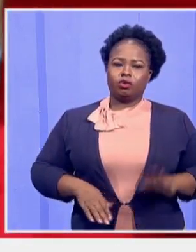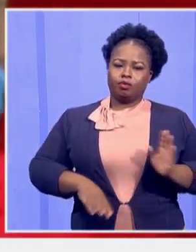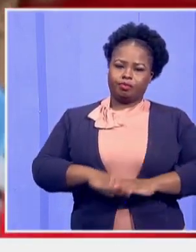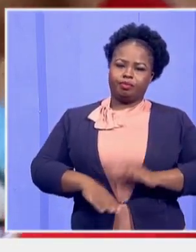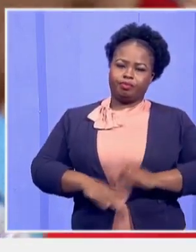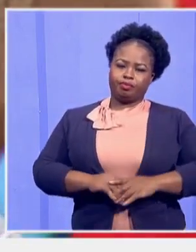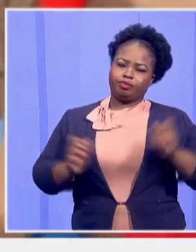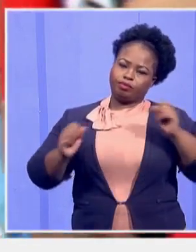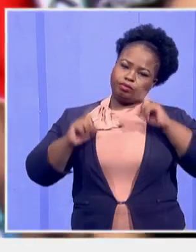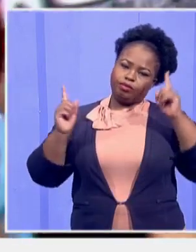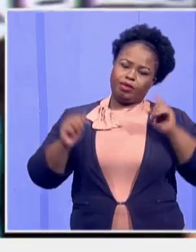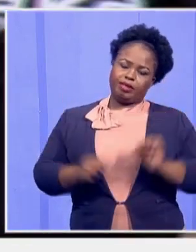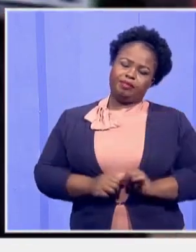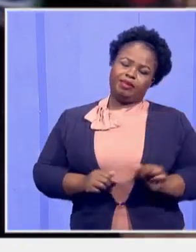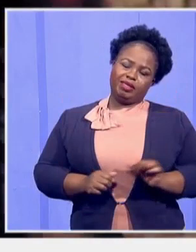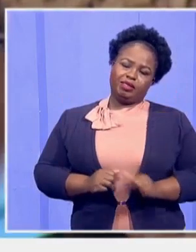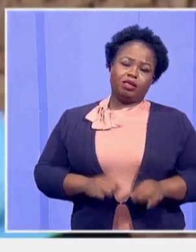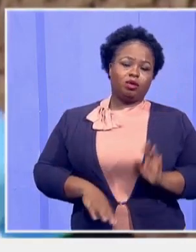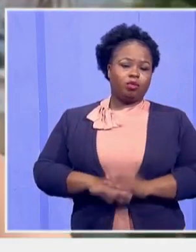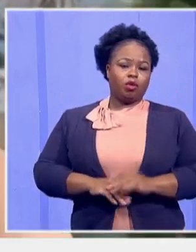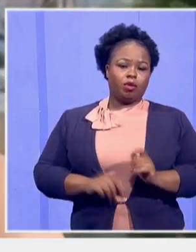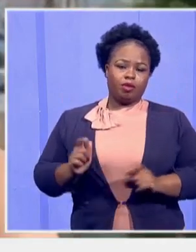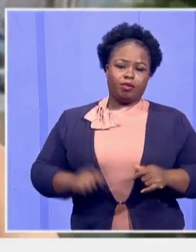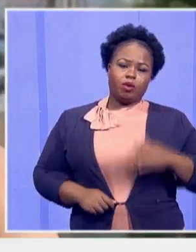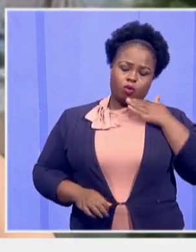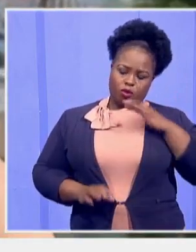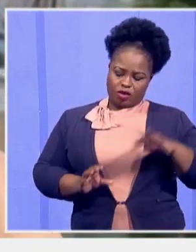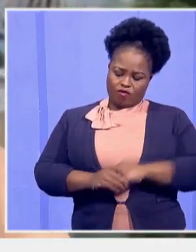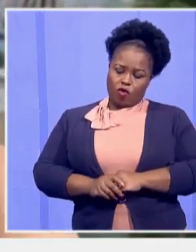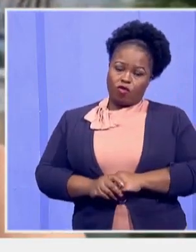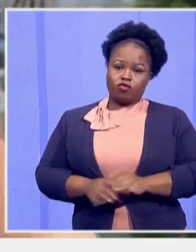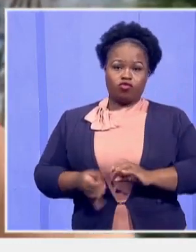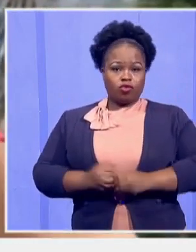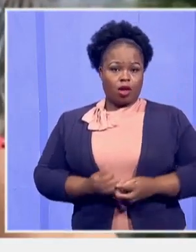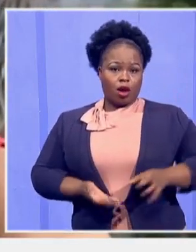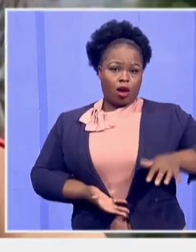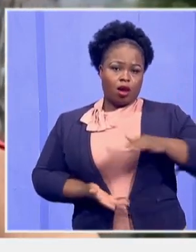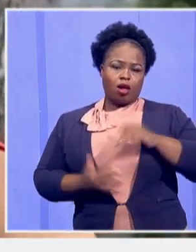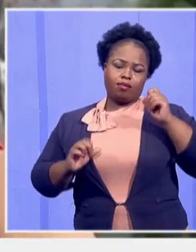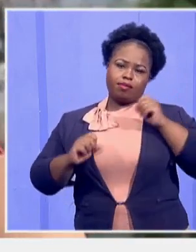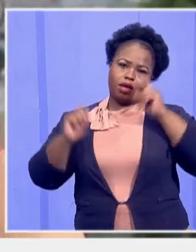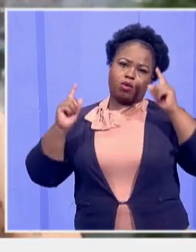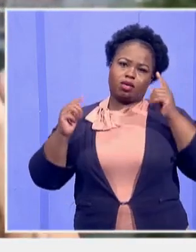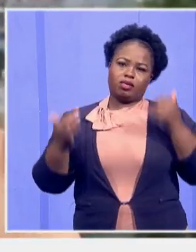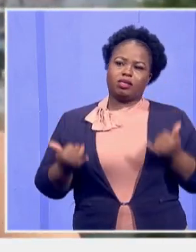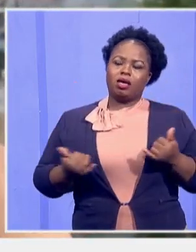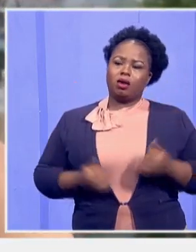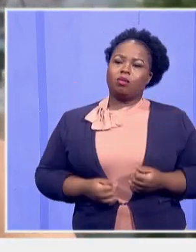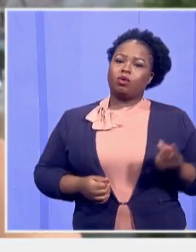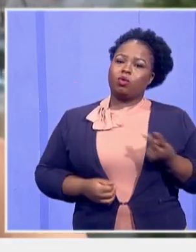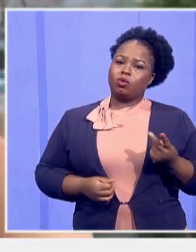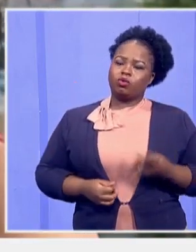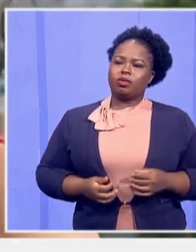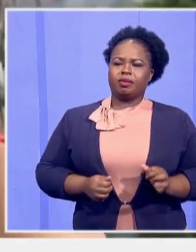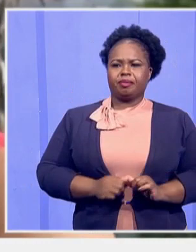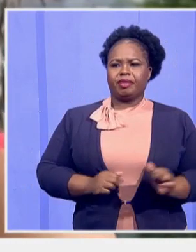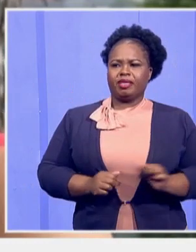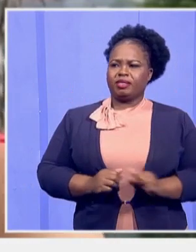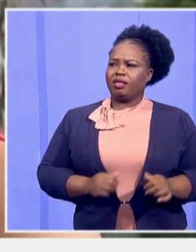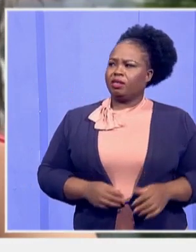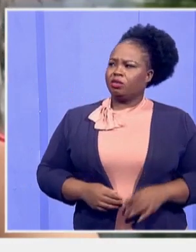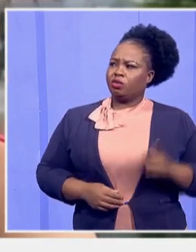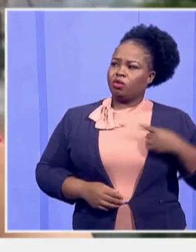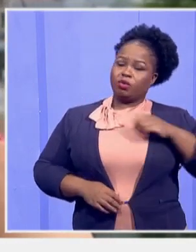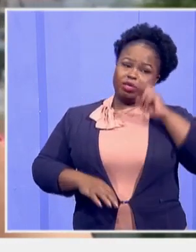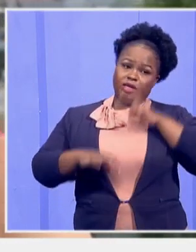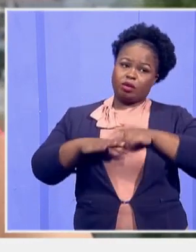out there, the better. The more people that get involved to raise that awareness and obviously to raise funds, the better. We need more